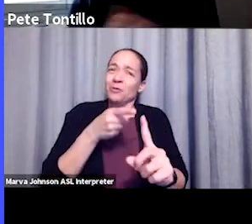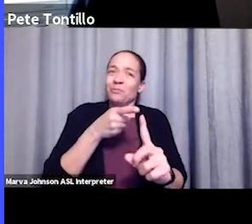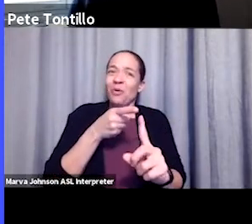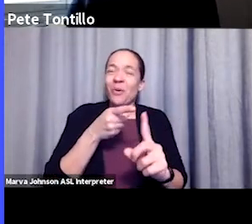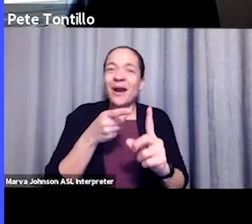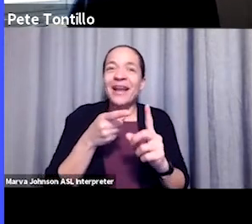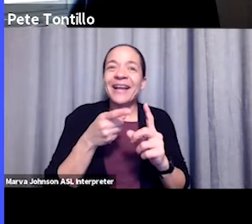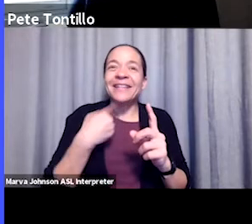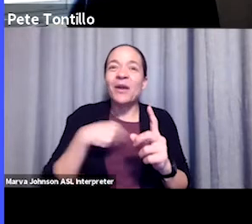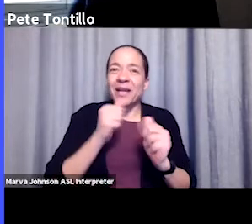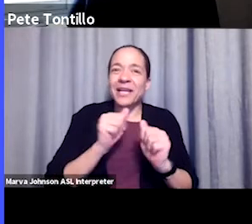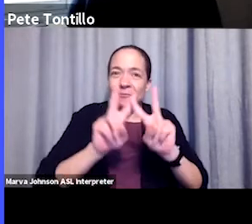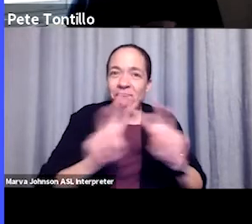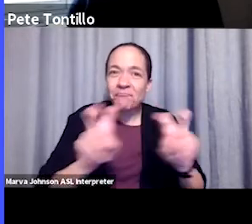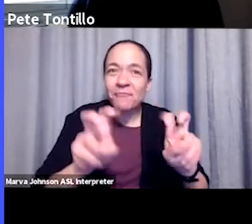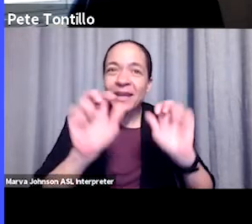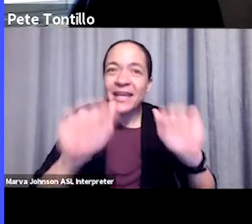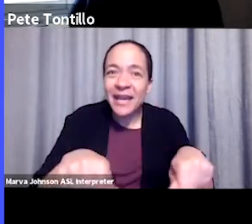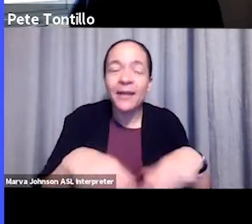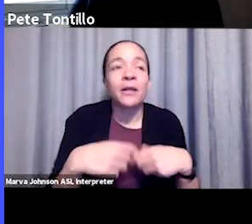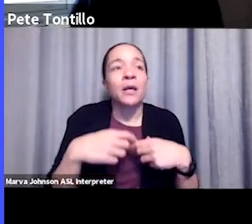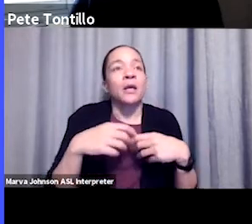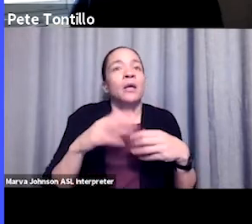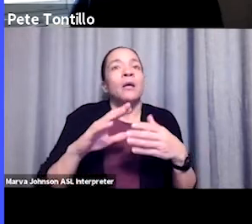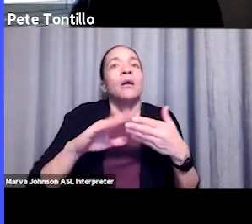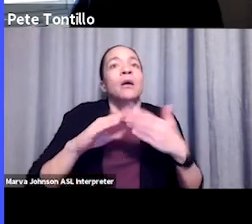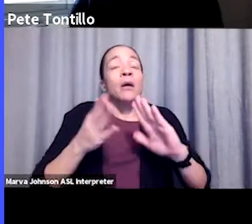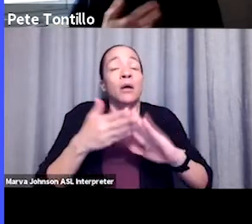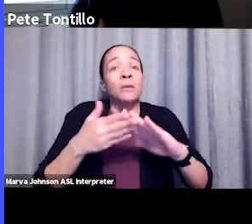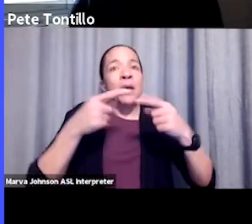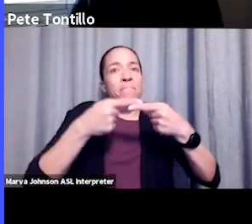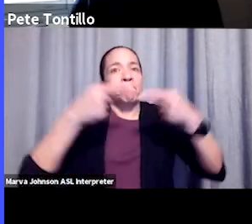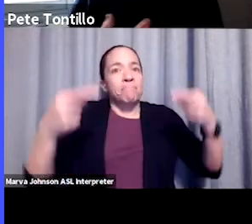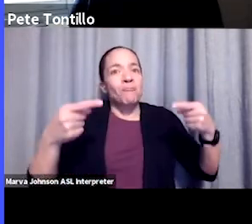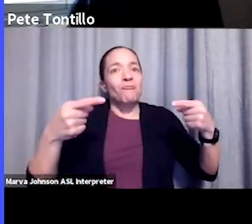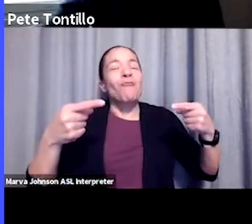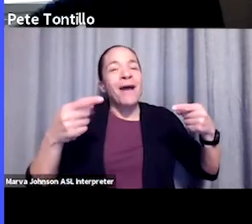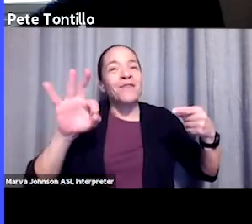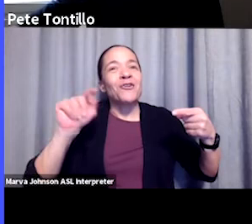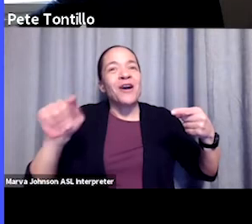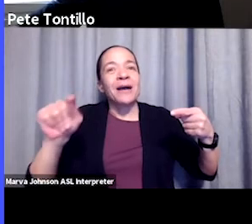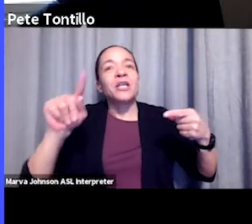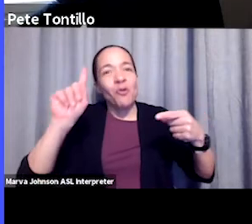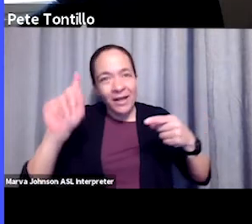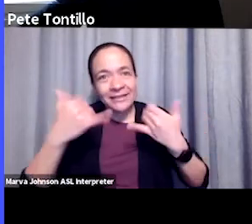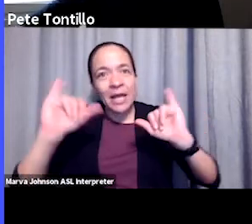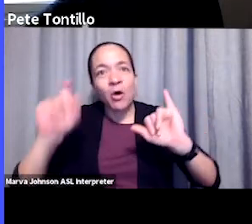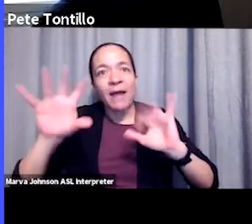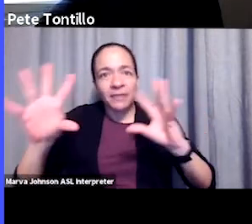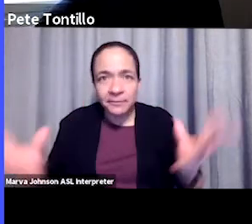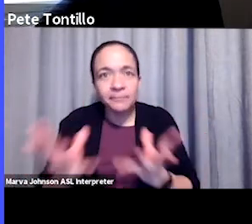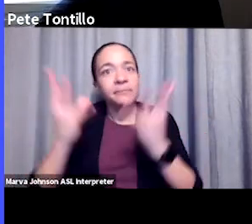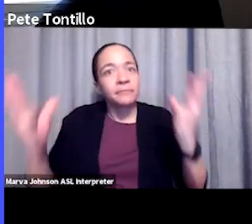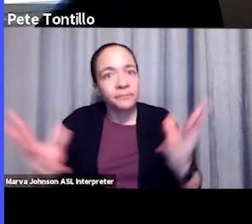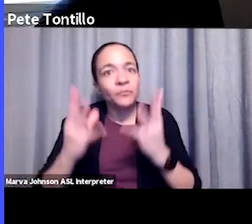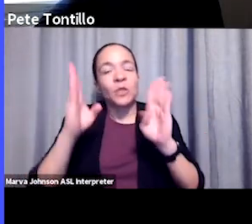But to go back to what I said earlier, to become a realistic rival to the dominant narrative, it needs to be nurtured and lifted up and driven